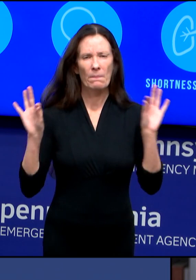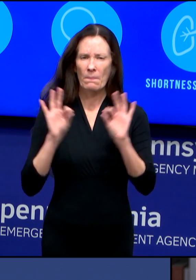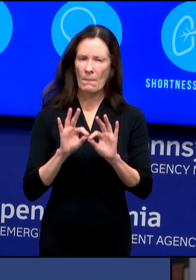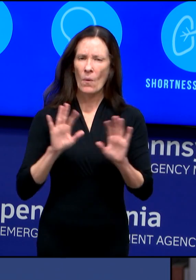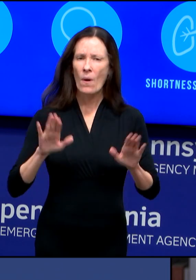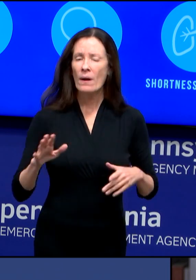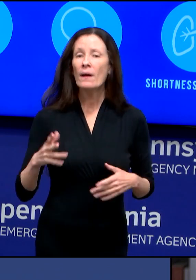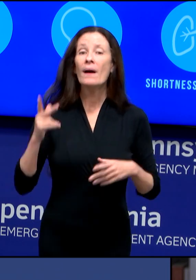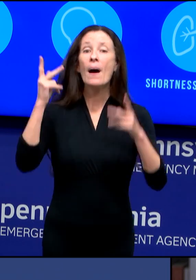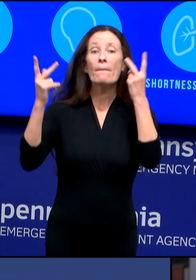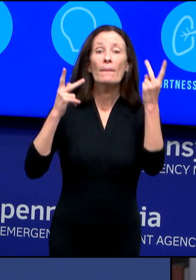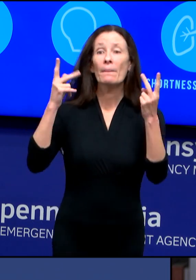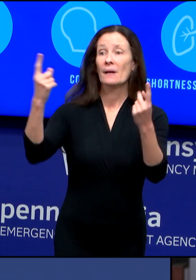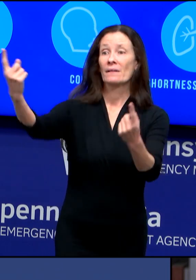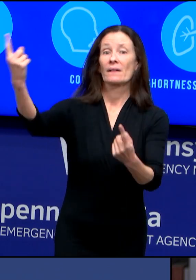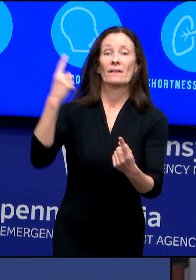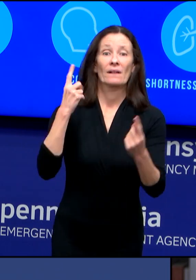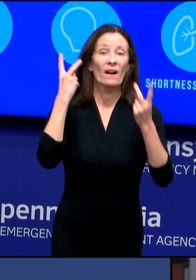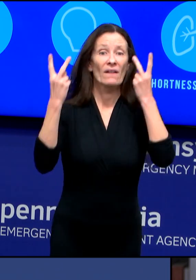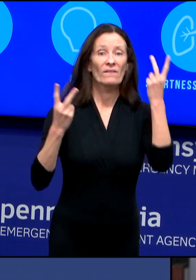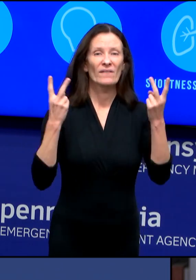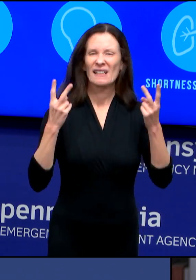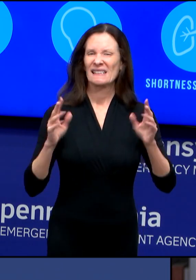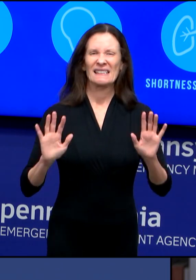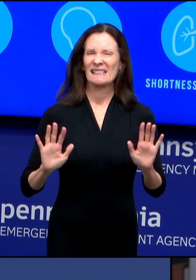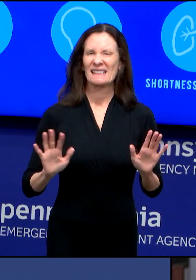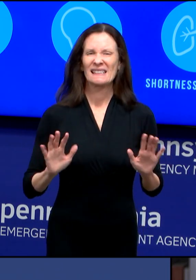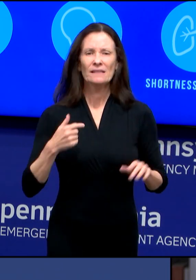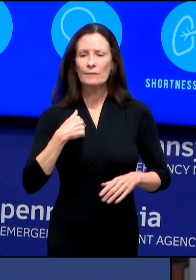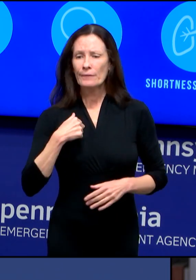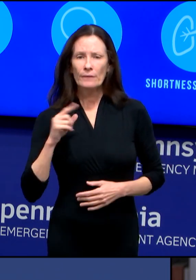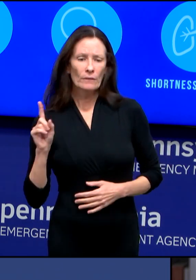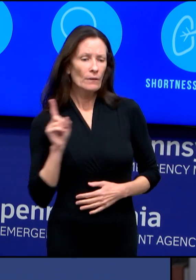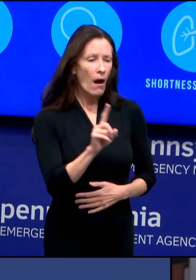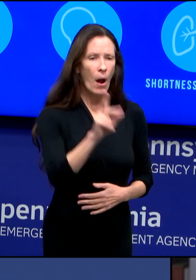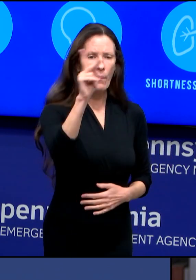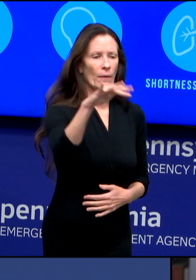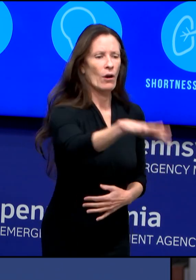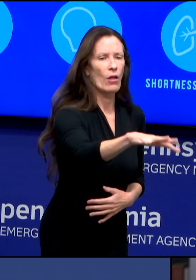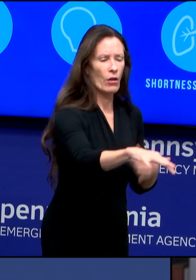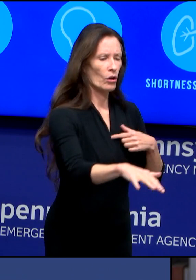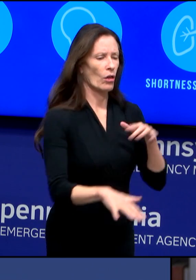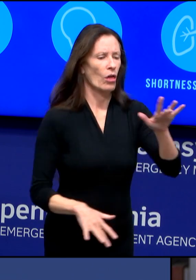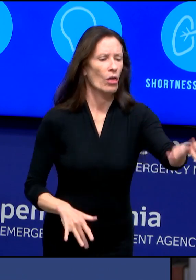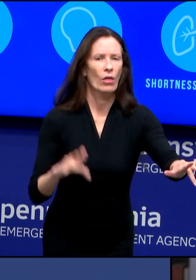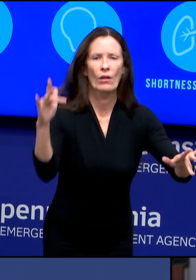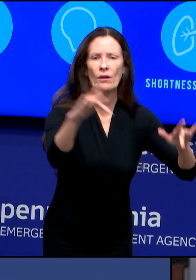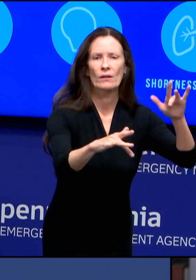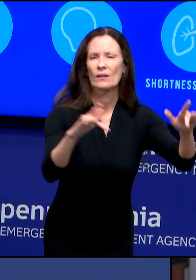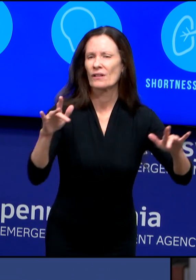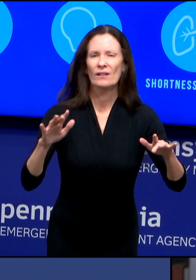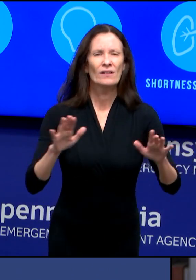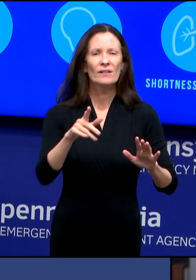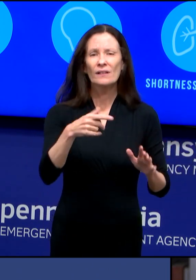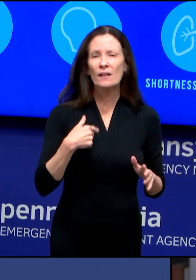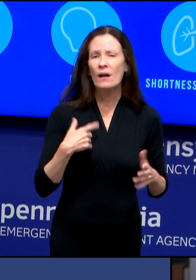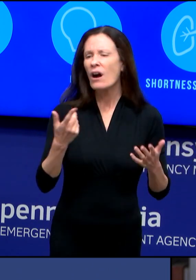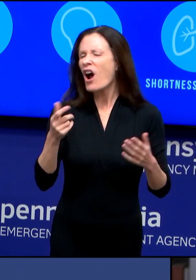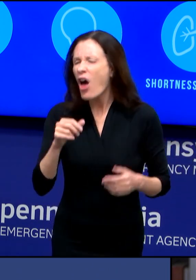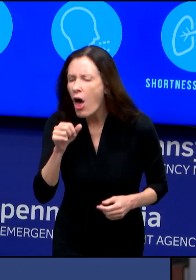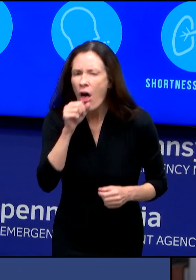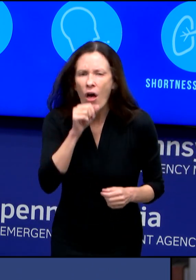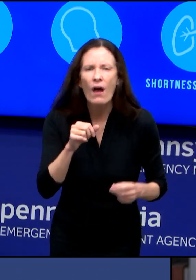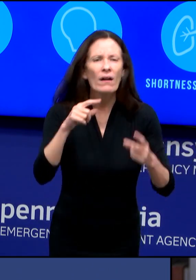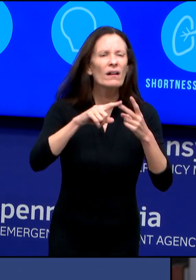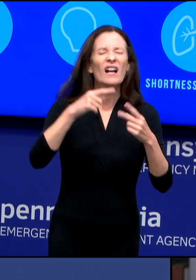touched. We must avoid sneezing or coughing uncovered. We must avoid having unwashed hands, and we must